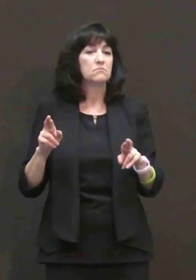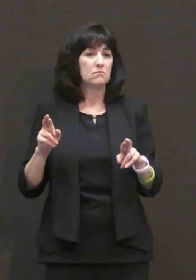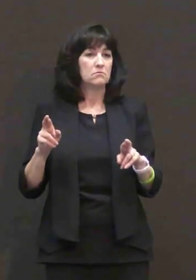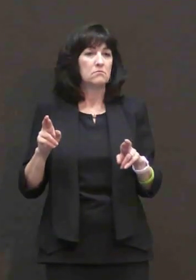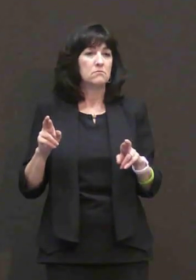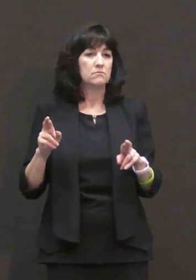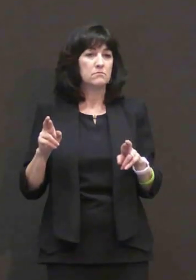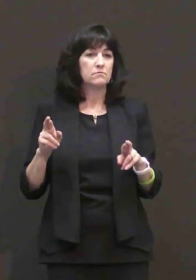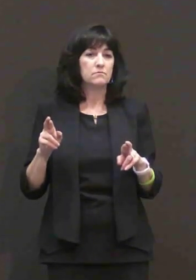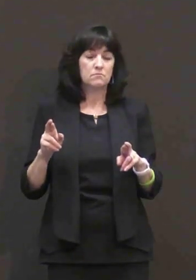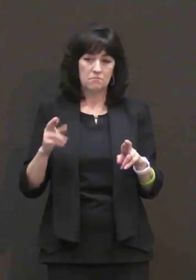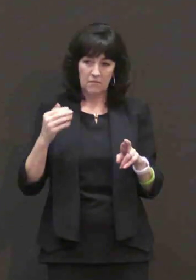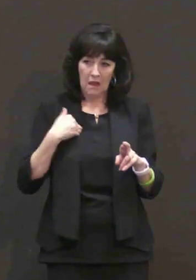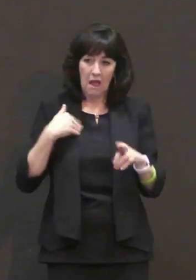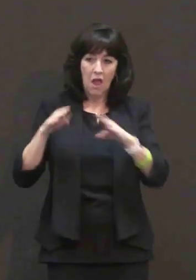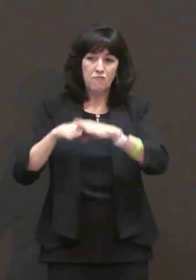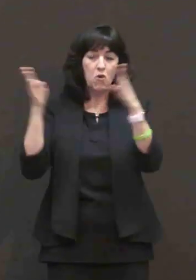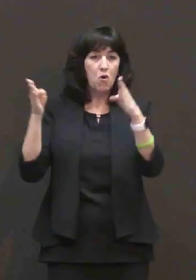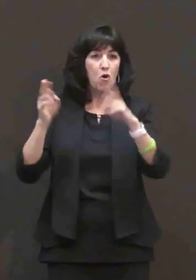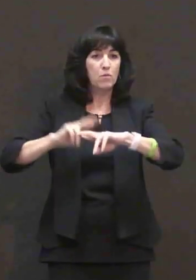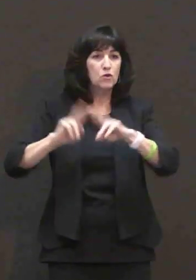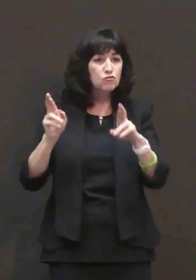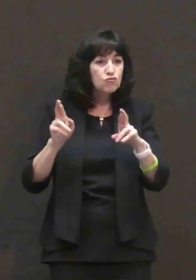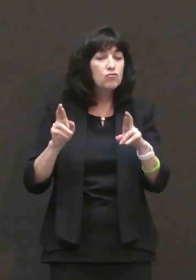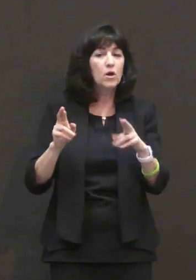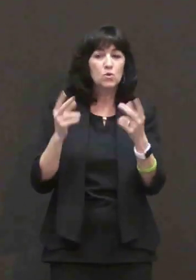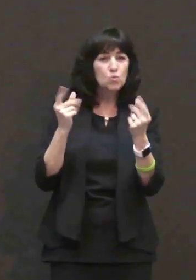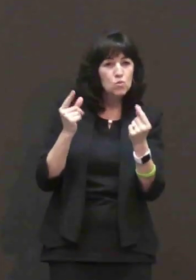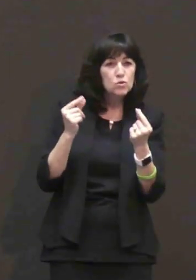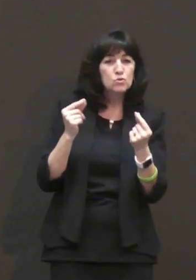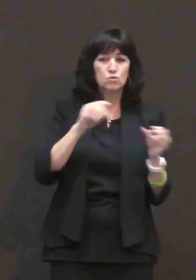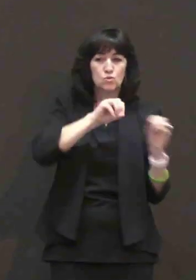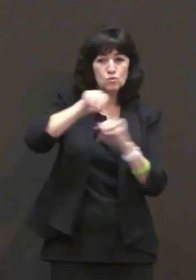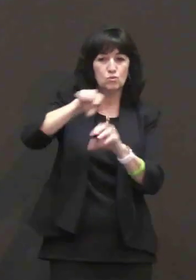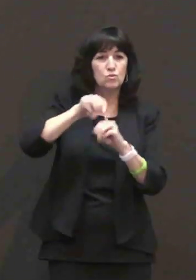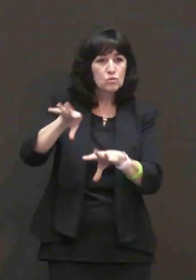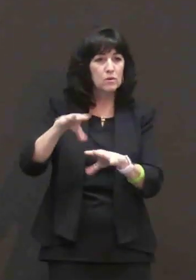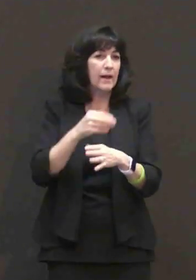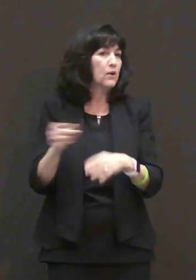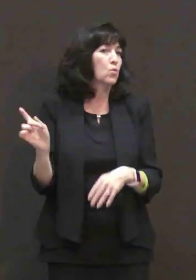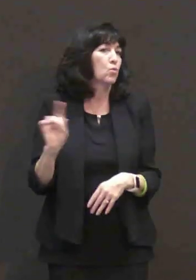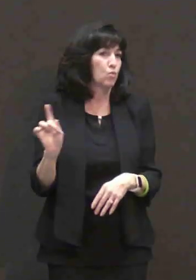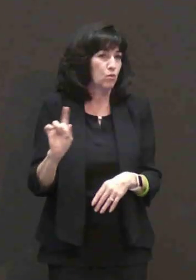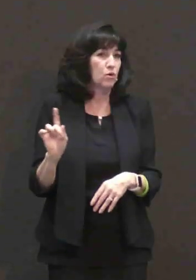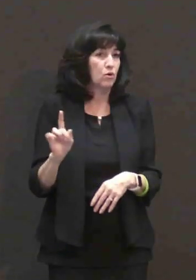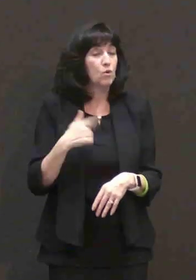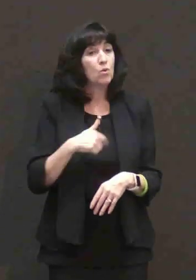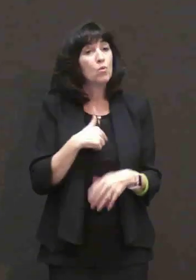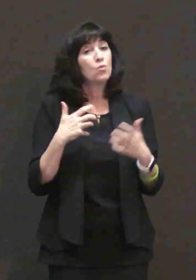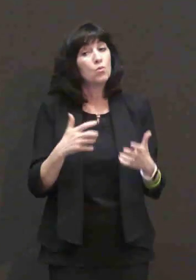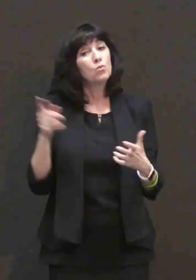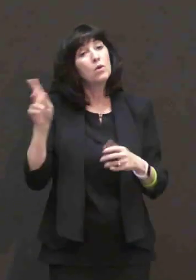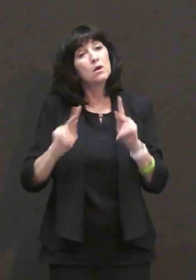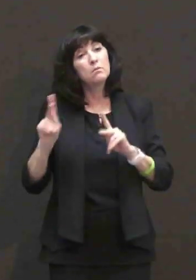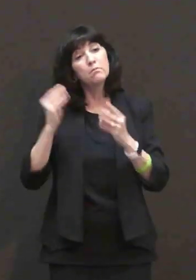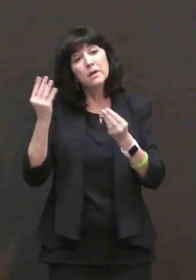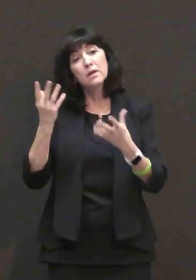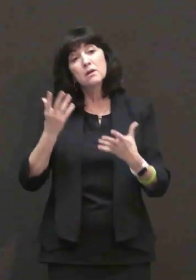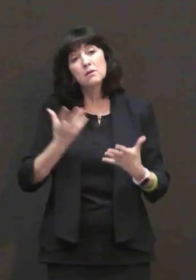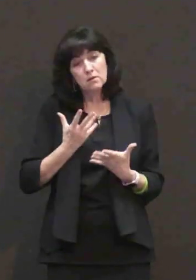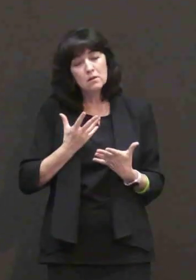or a ConOps plan with them to say what triggers are we looking at to push it down there and where, because we want them to tell us where it's going to be the